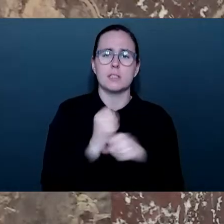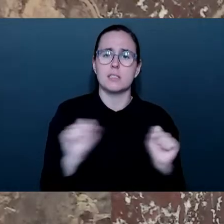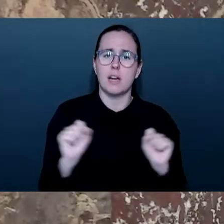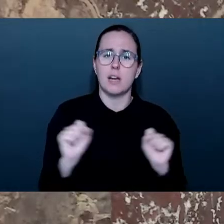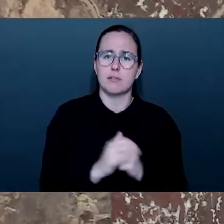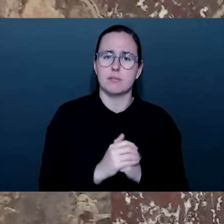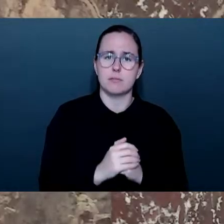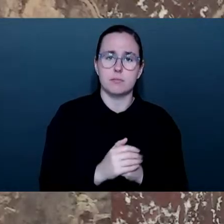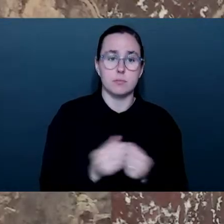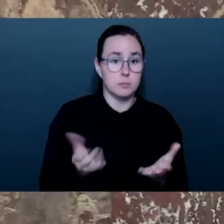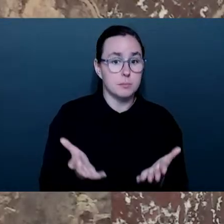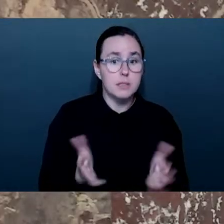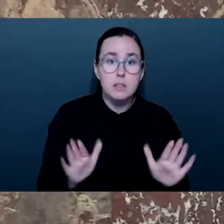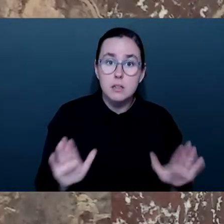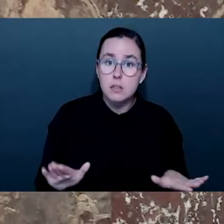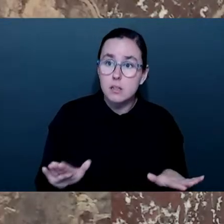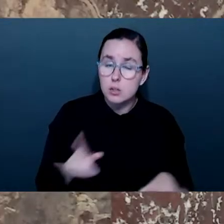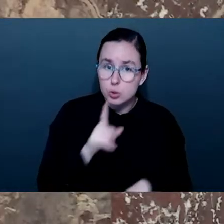please.